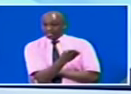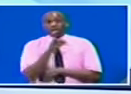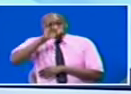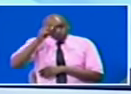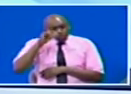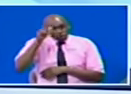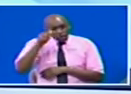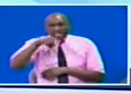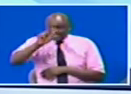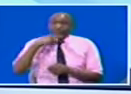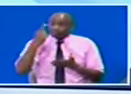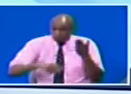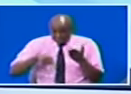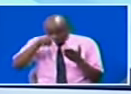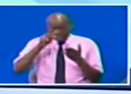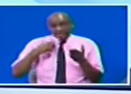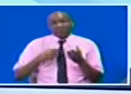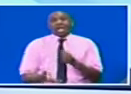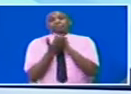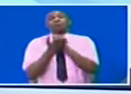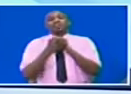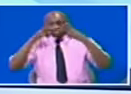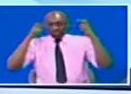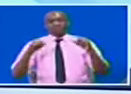has, however, been charged with abetting terrorism.